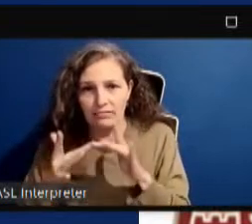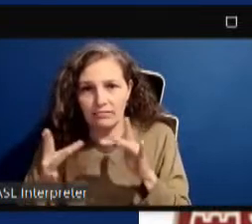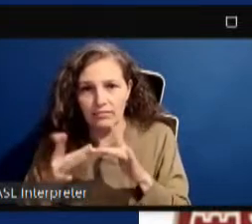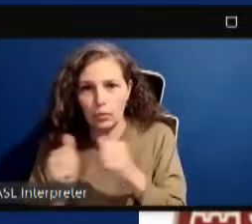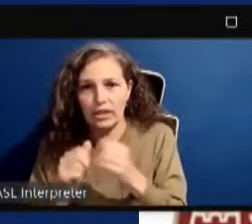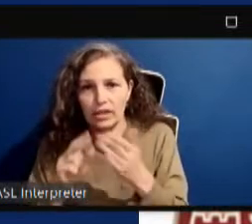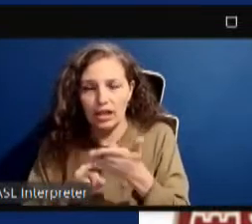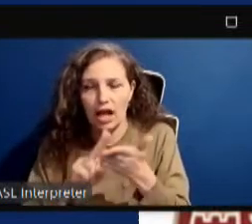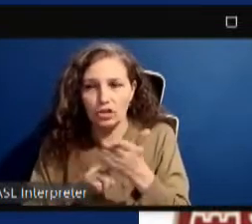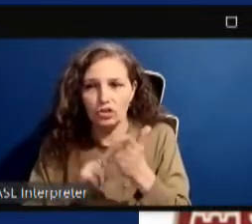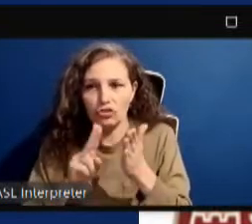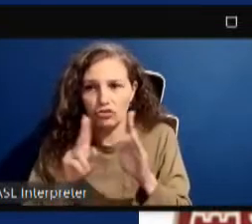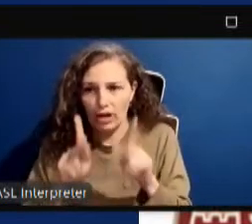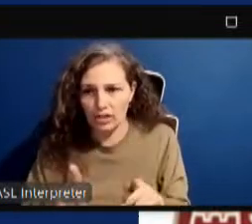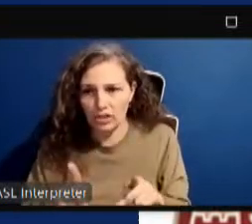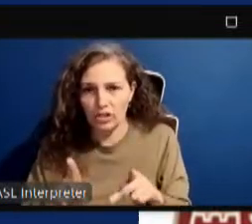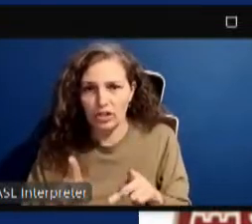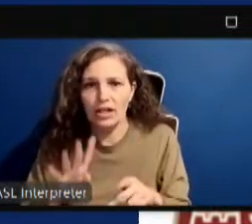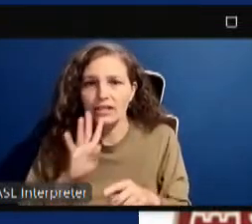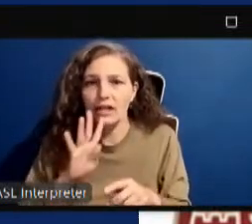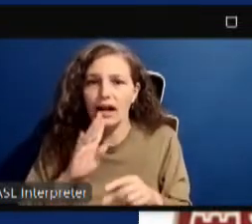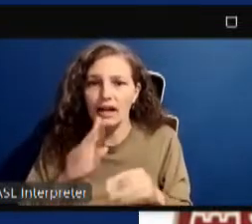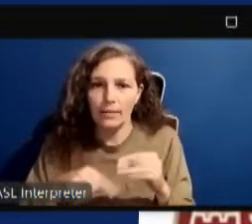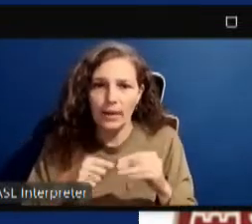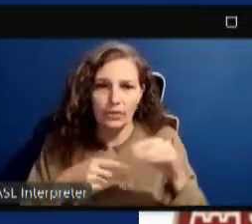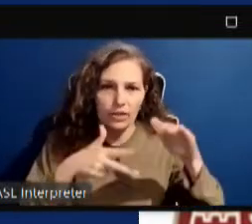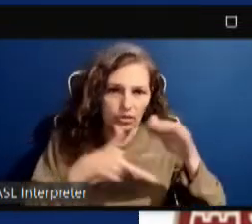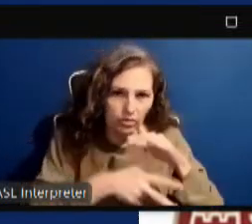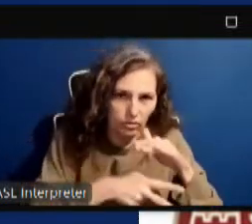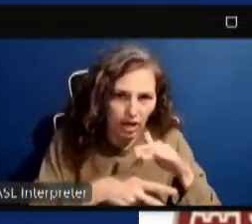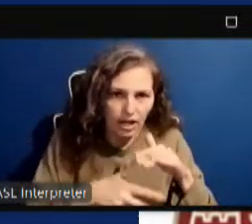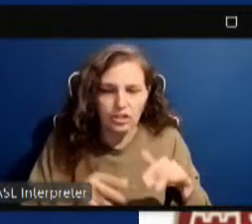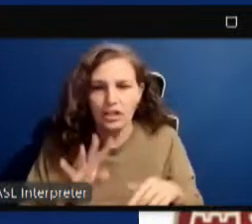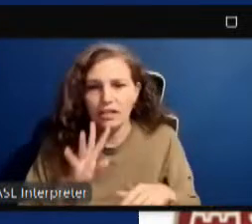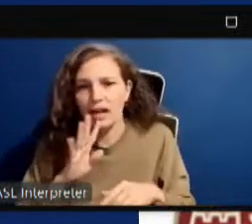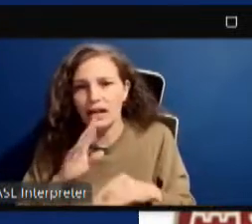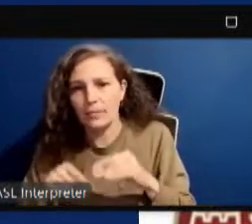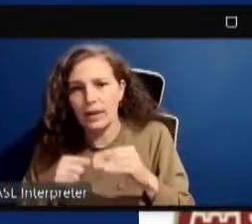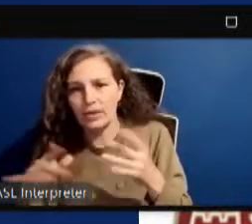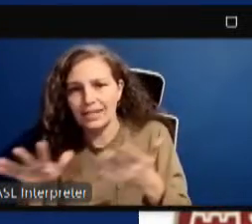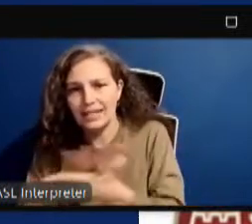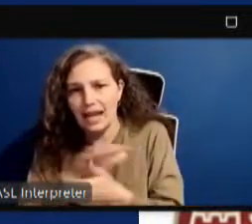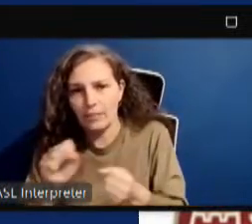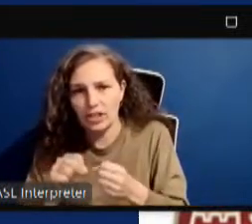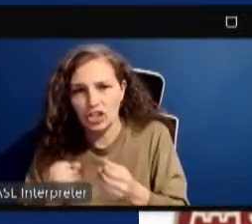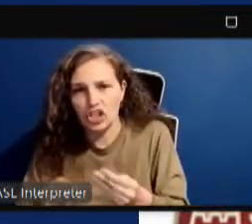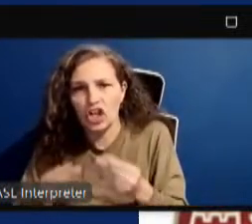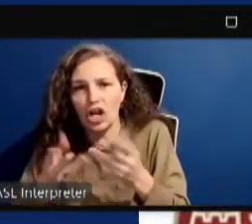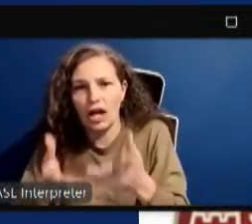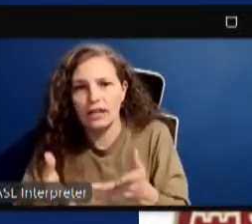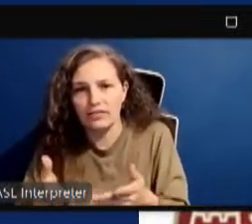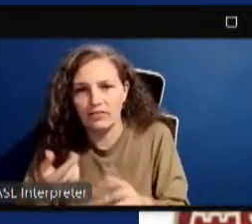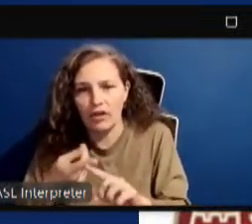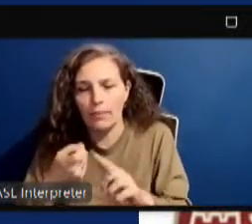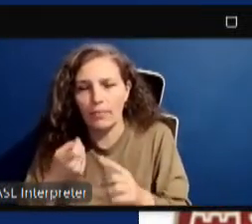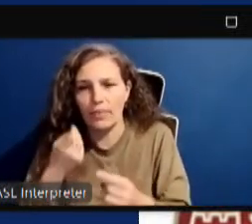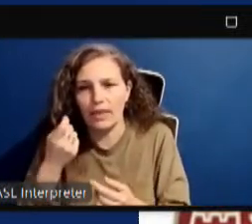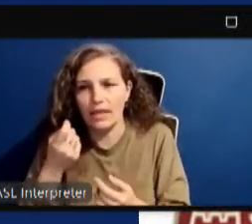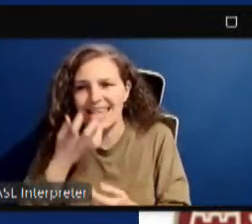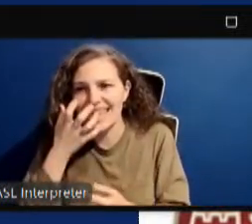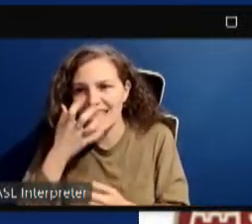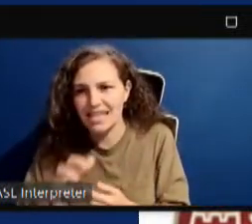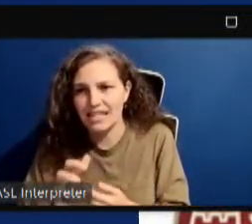contractor. Talk about the garage, talk about the damage that you think was caused by the heat. And then when you do